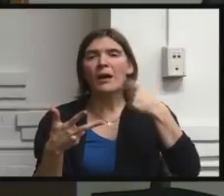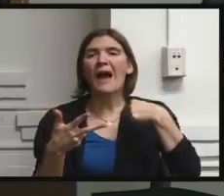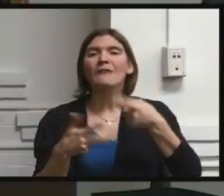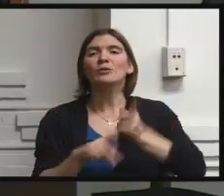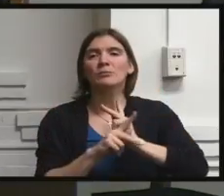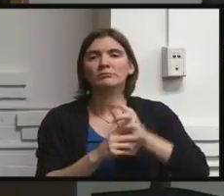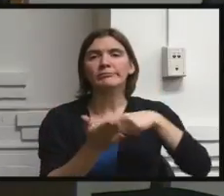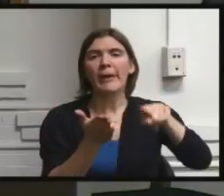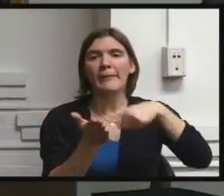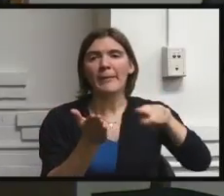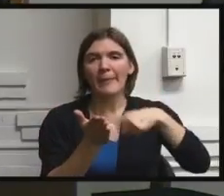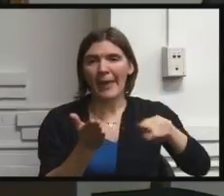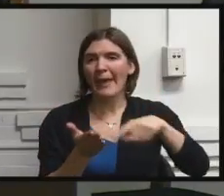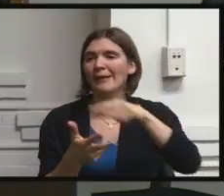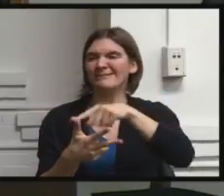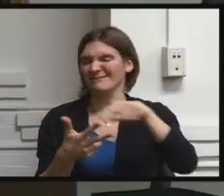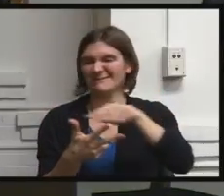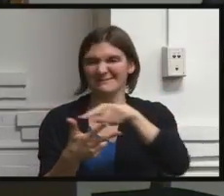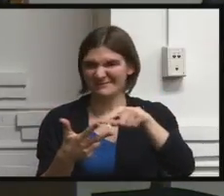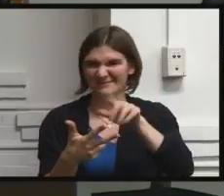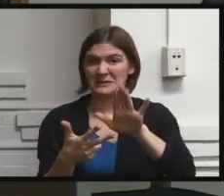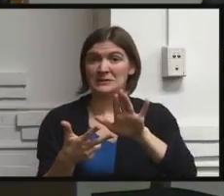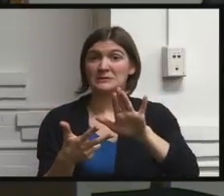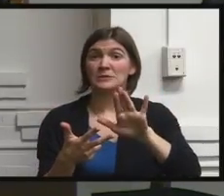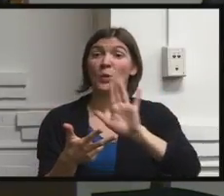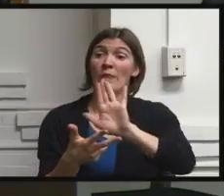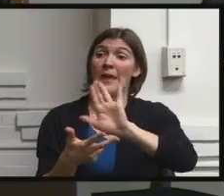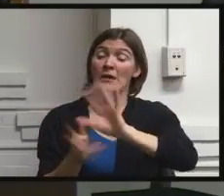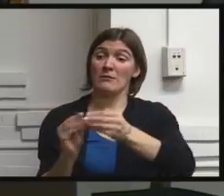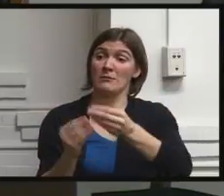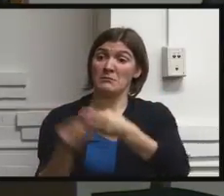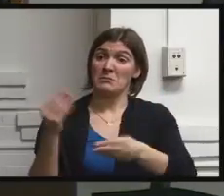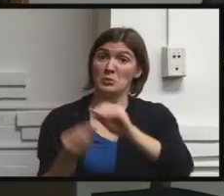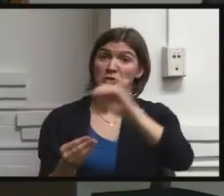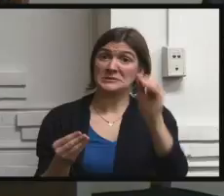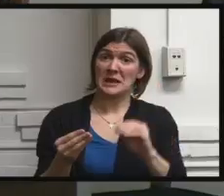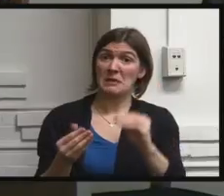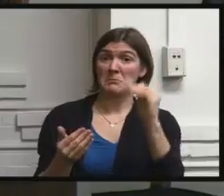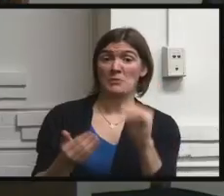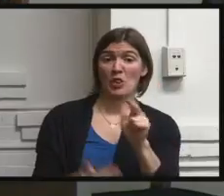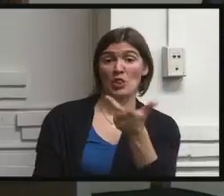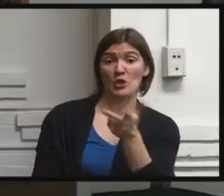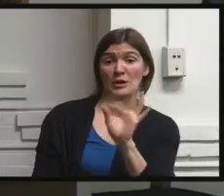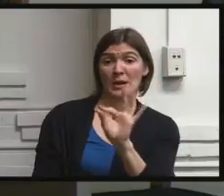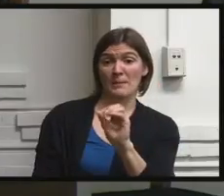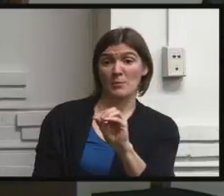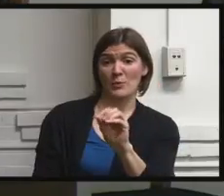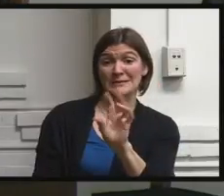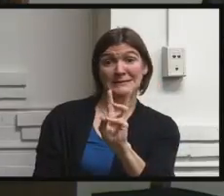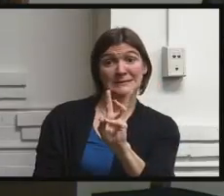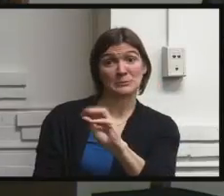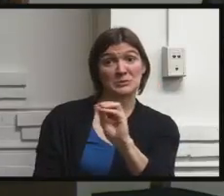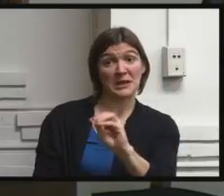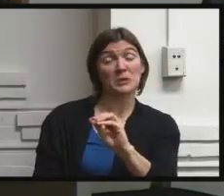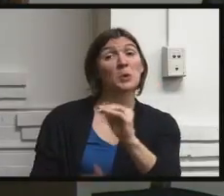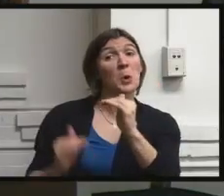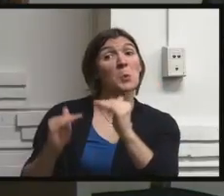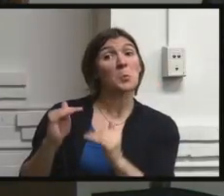bond payments in the utilities fund would bring their annual budget percentage down to 39.6%.